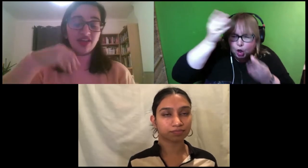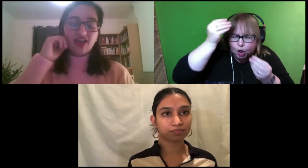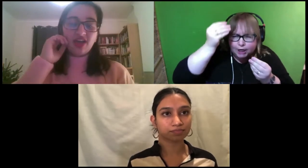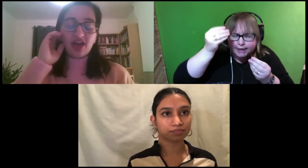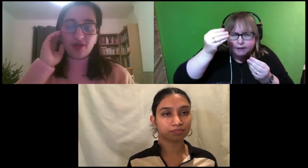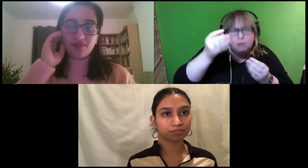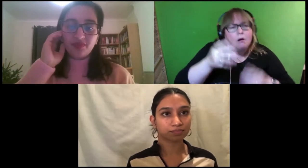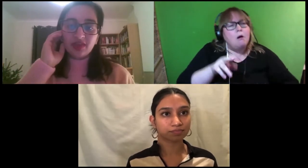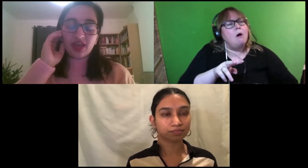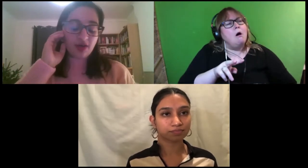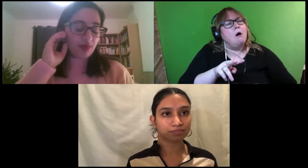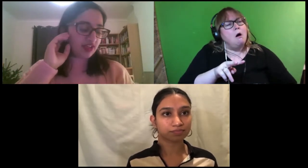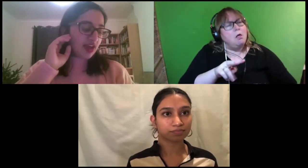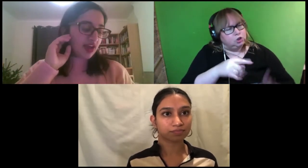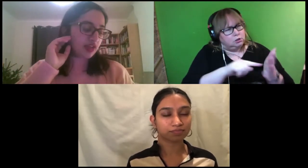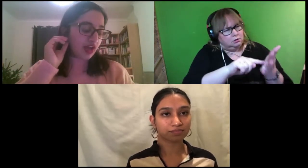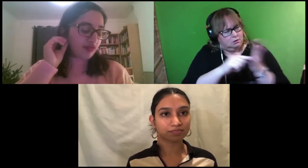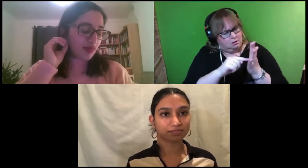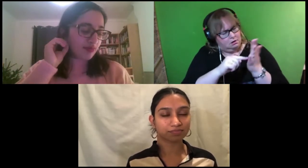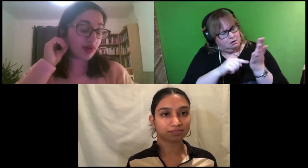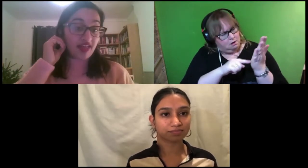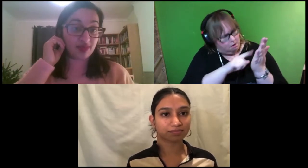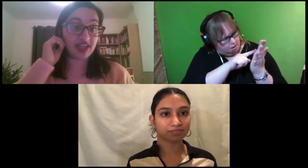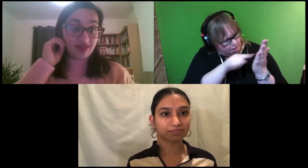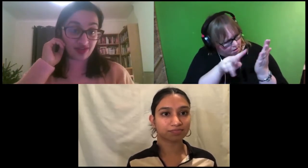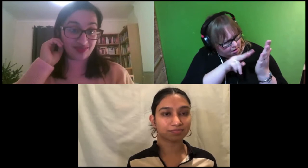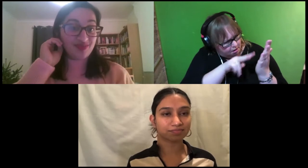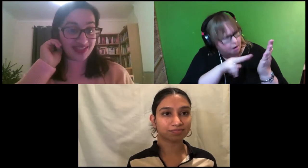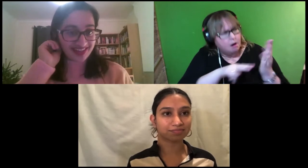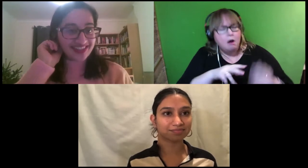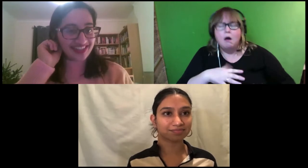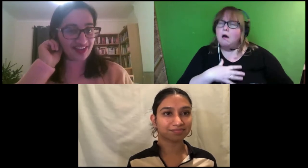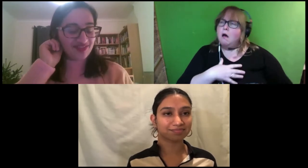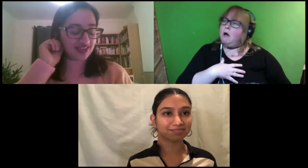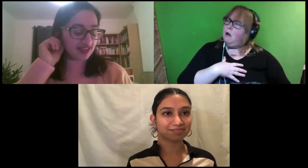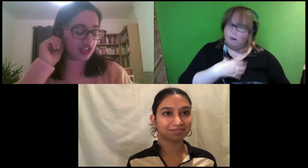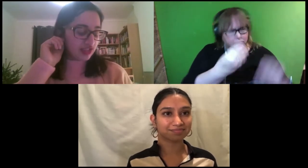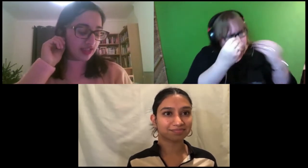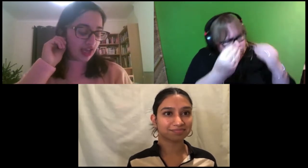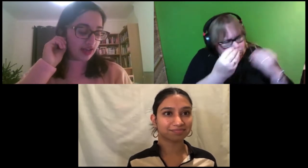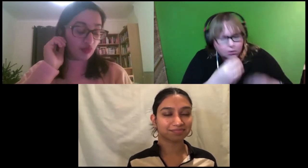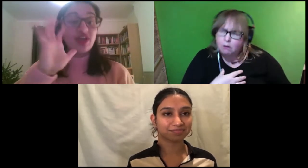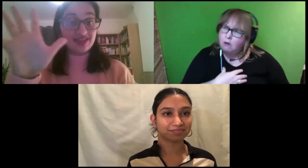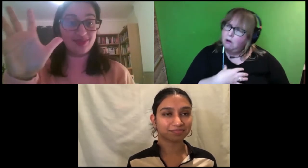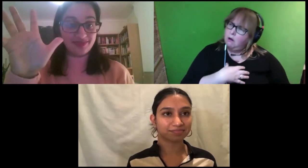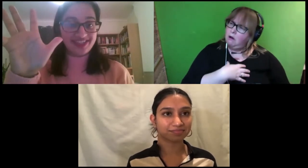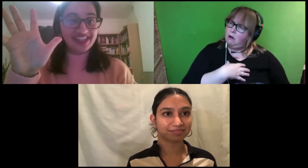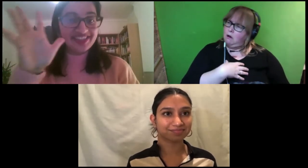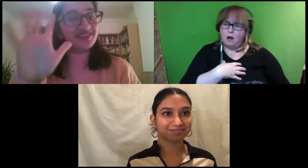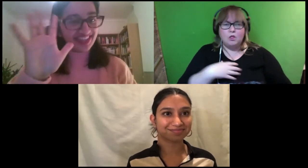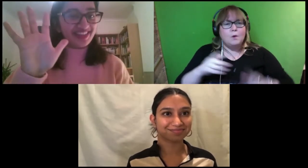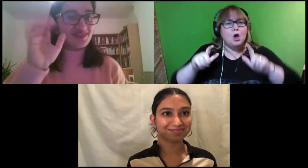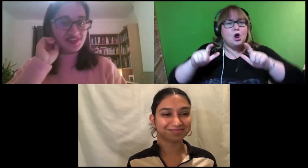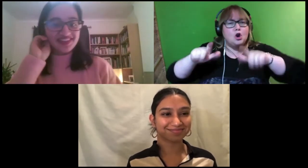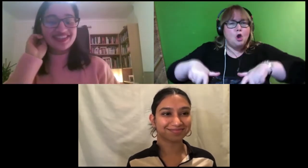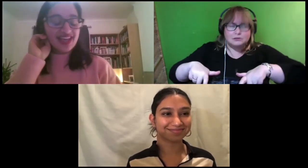us. But yeah, I remember at the beginning of lockdown when we started to have these discussions again, and we'll get to maybe Jude,